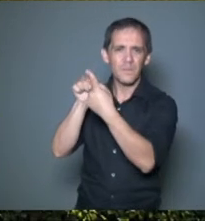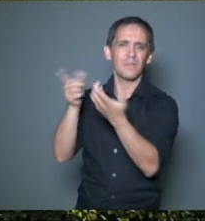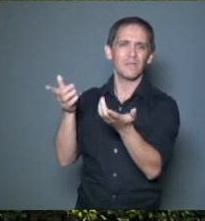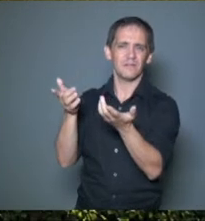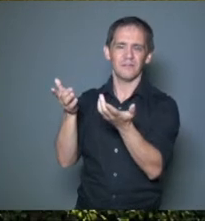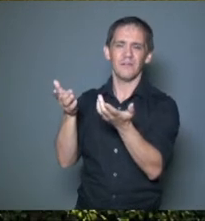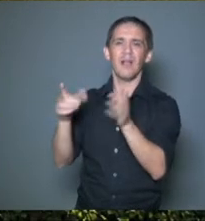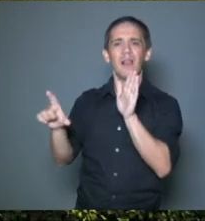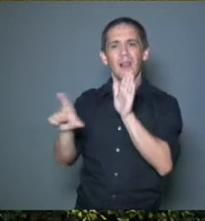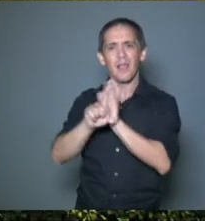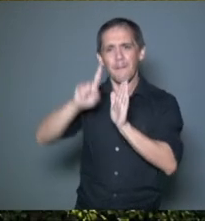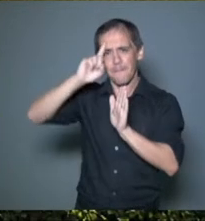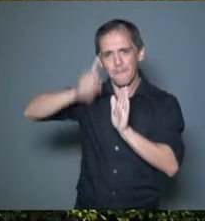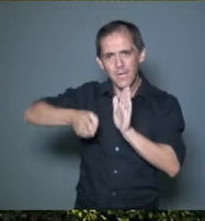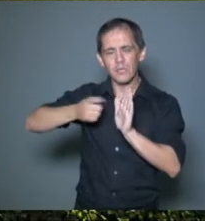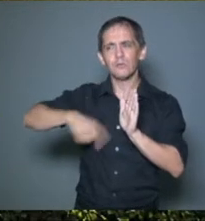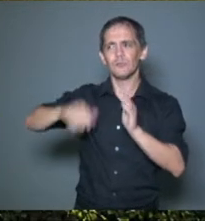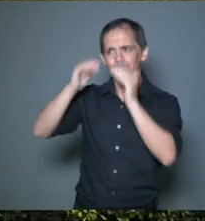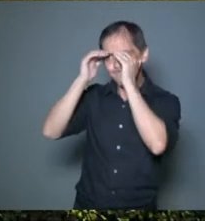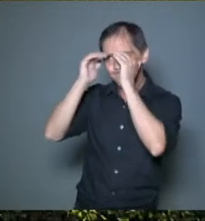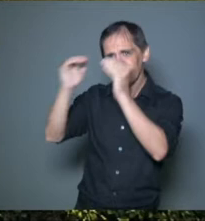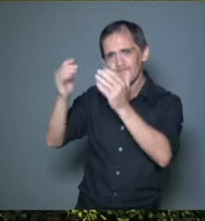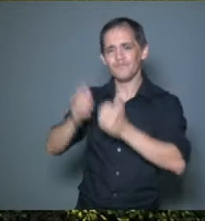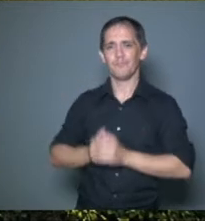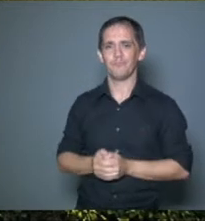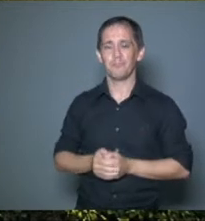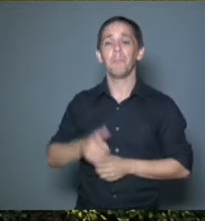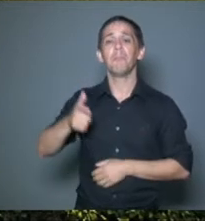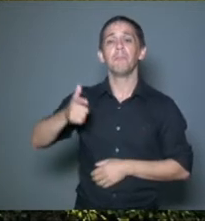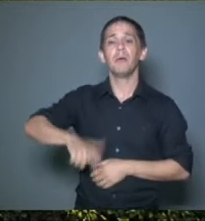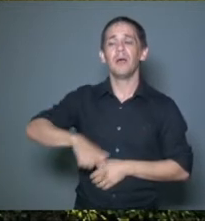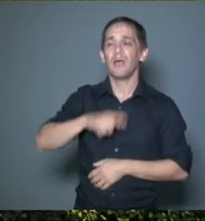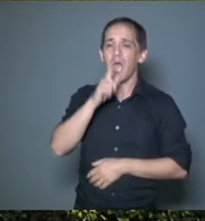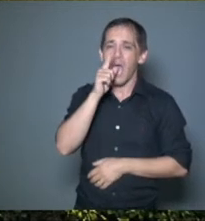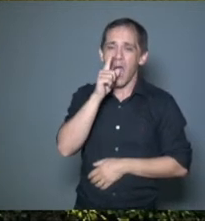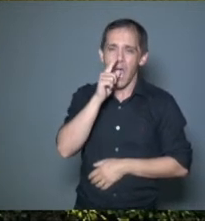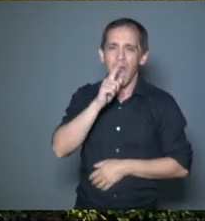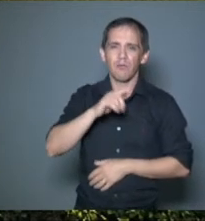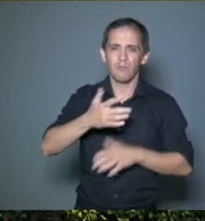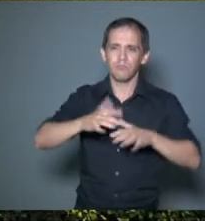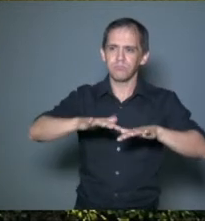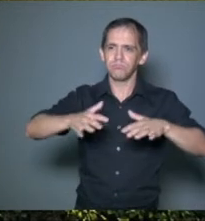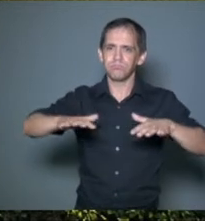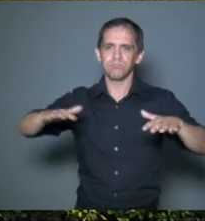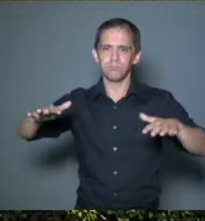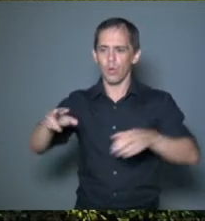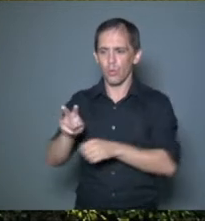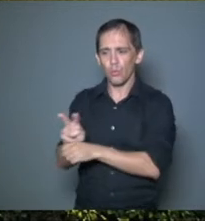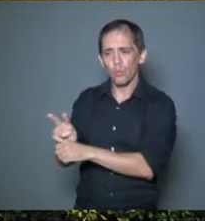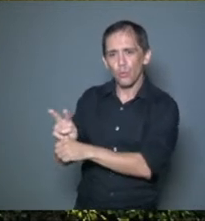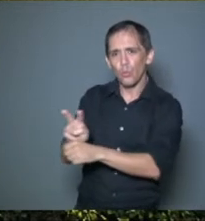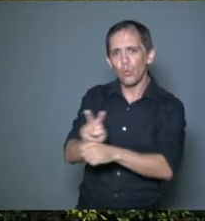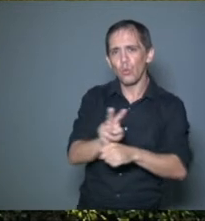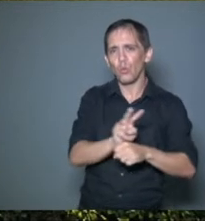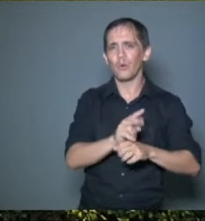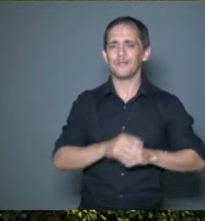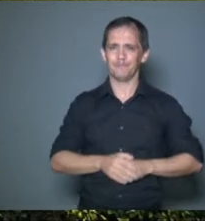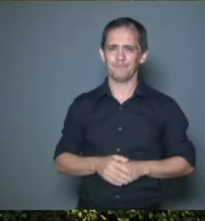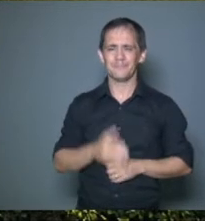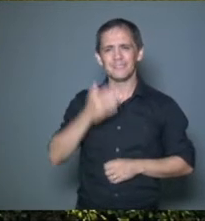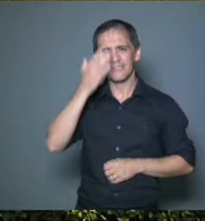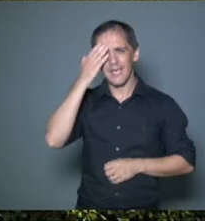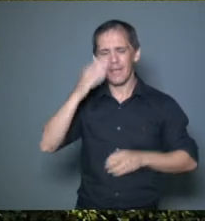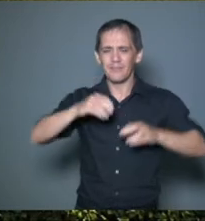to take into account for the future, and water, which is so important. And of